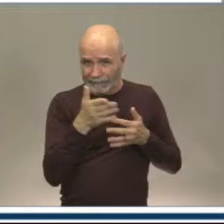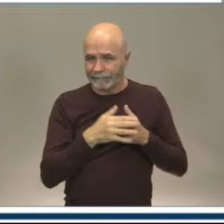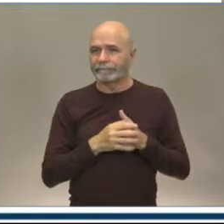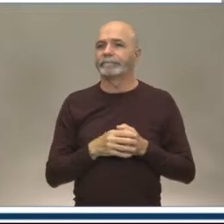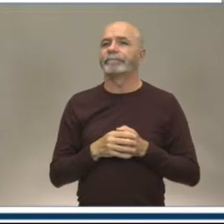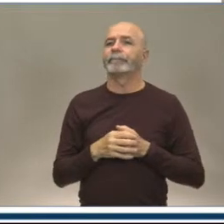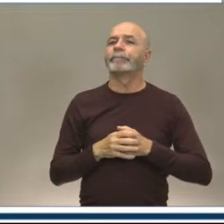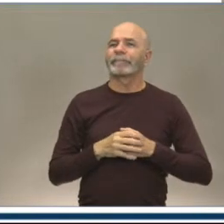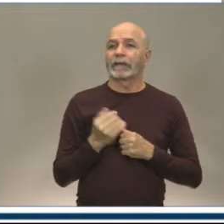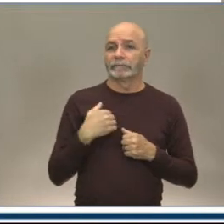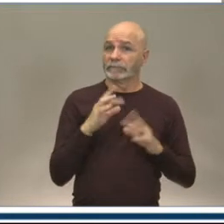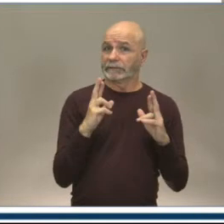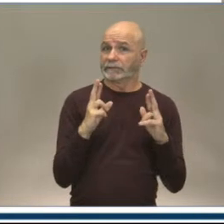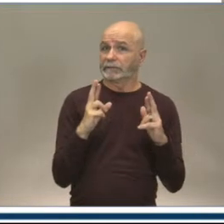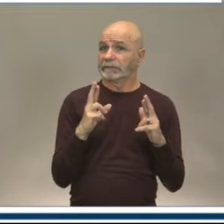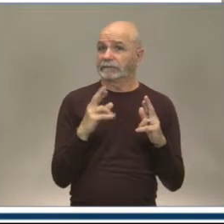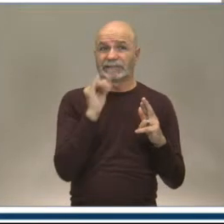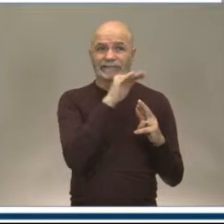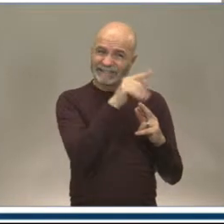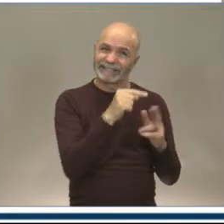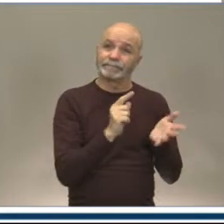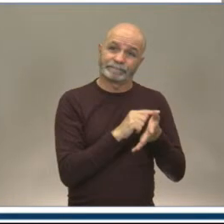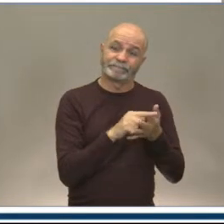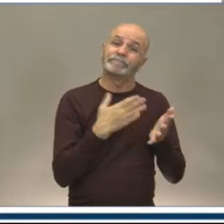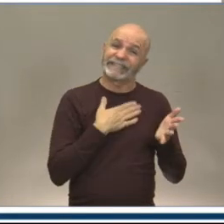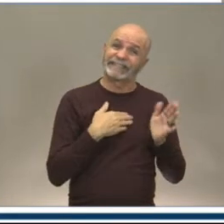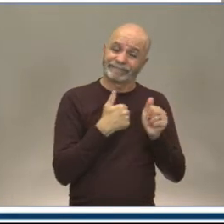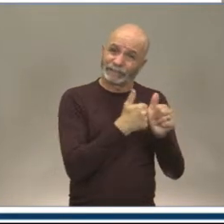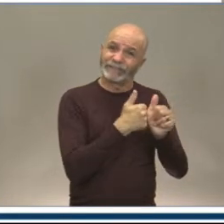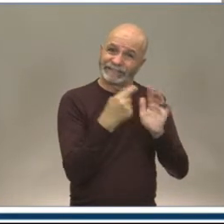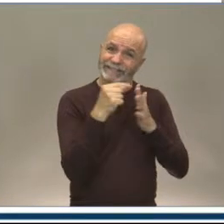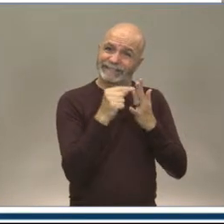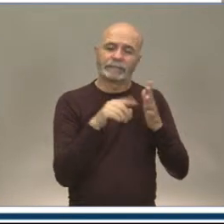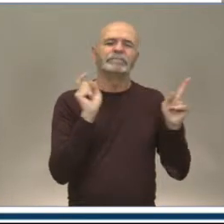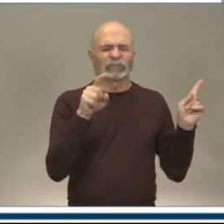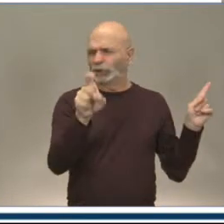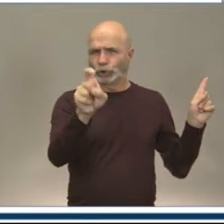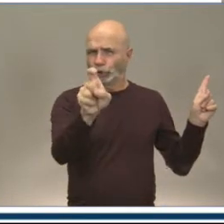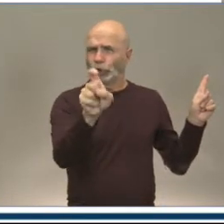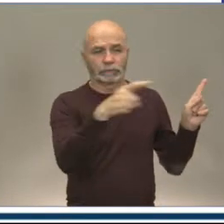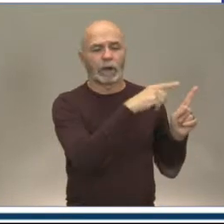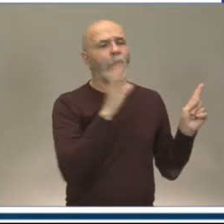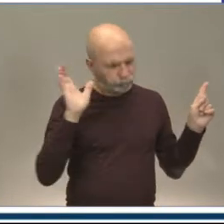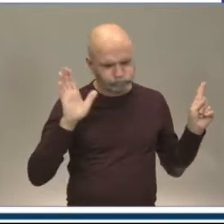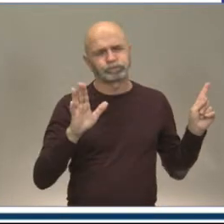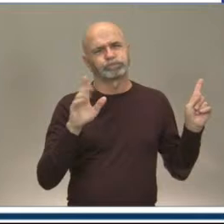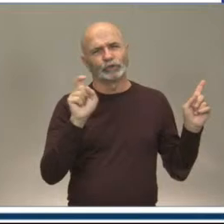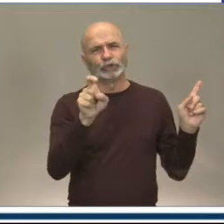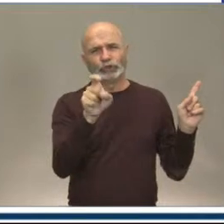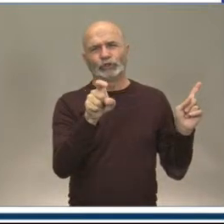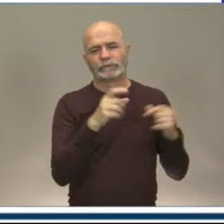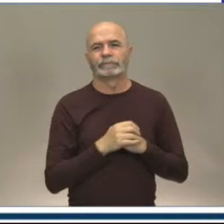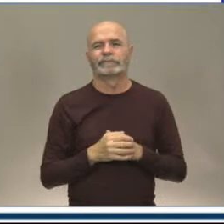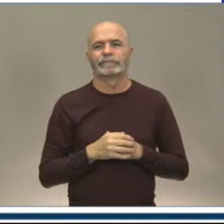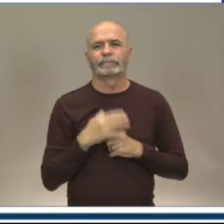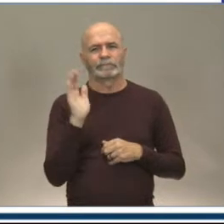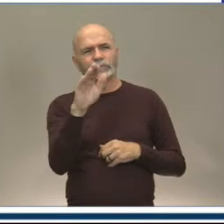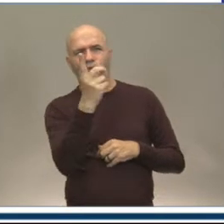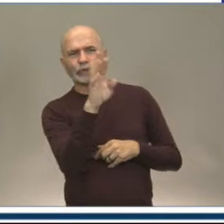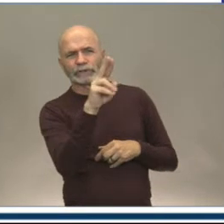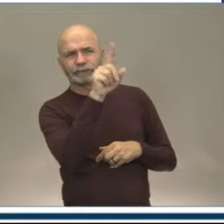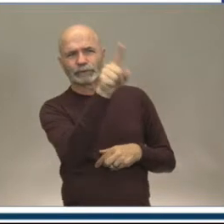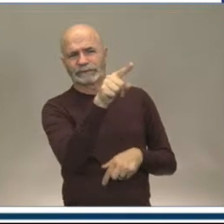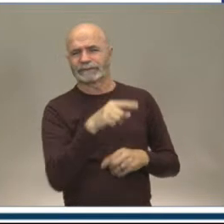them, which I hope we can, then we'll make sure judges are vaccinated. They should be vaccinated. And finally, I'm wondering, Dr. Strang, could you tell me if